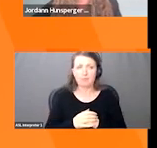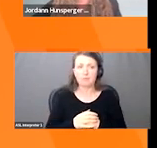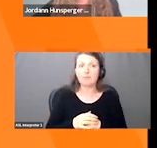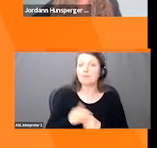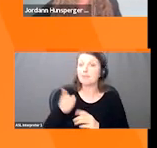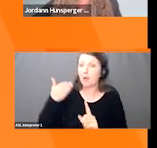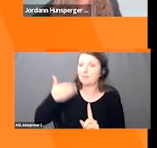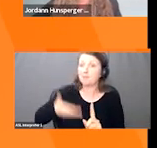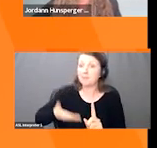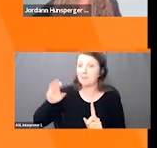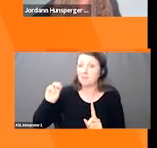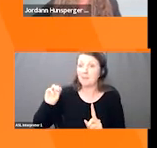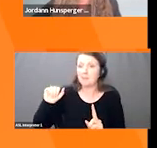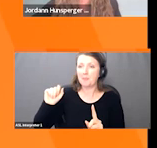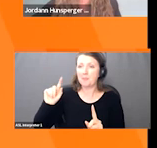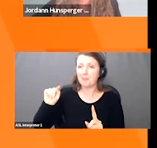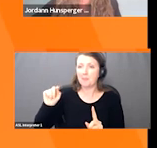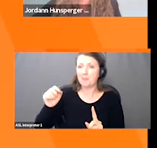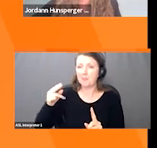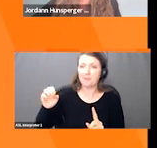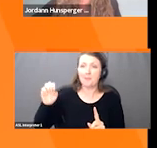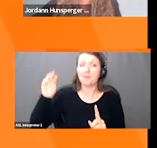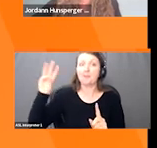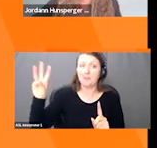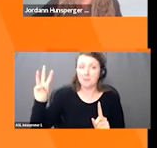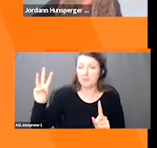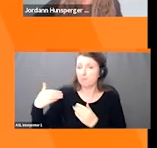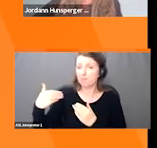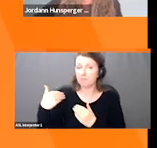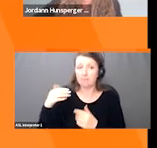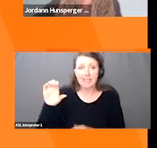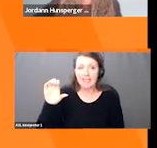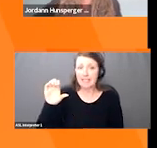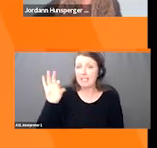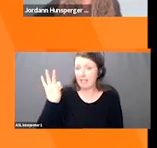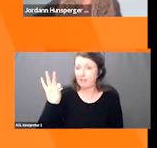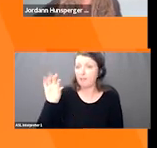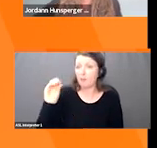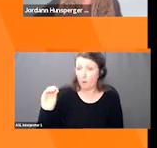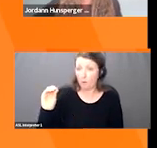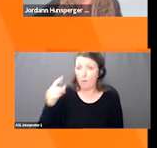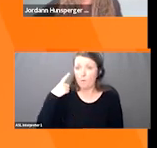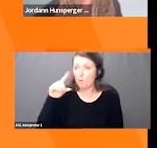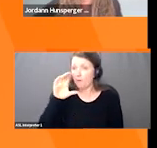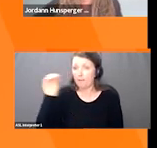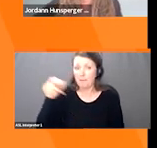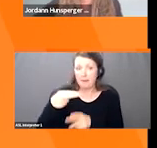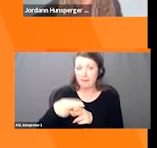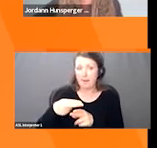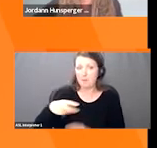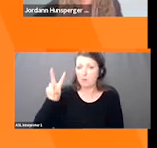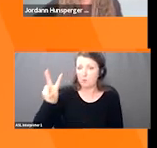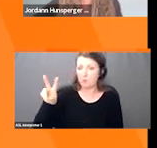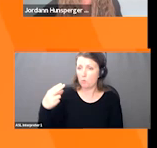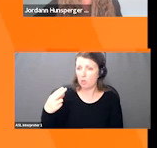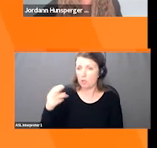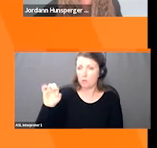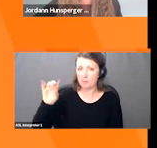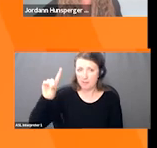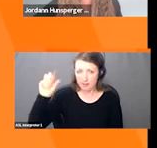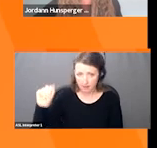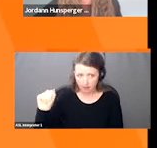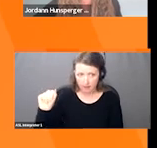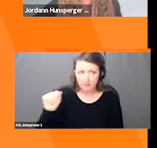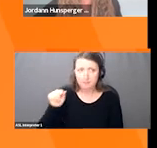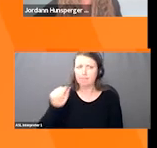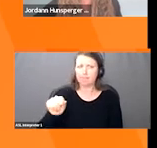Media, Matthew plays an active role in making major corporate decisions, managing the overall operations and